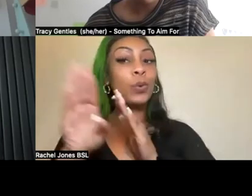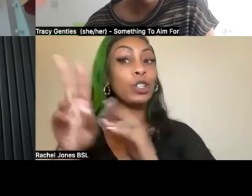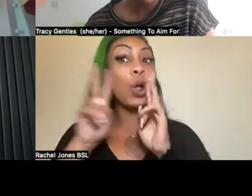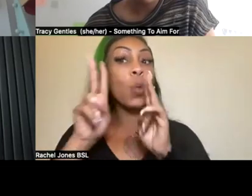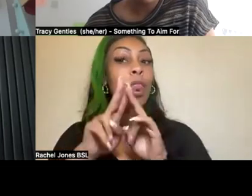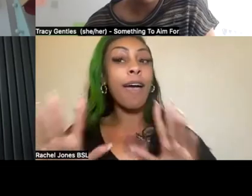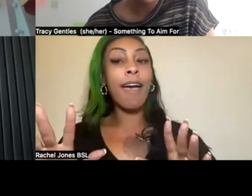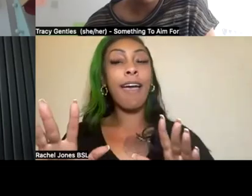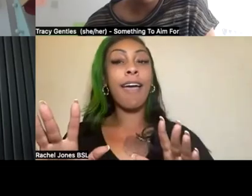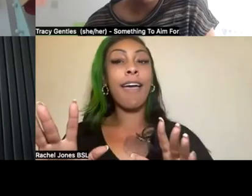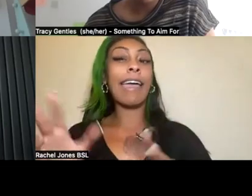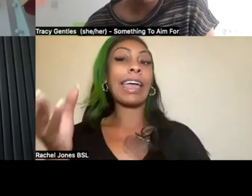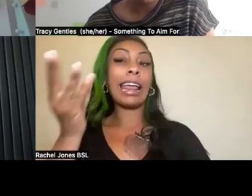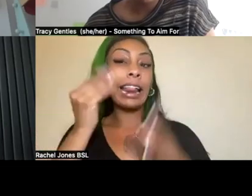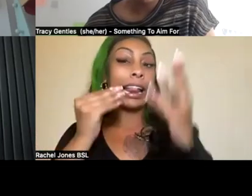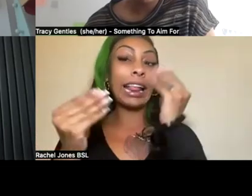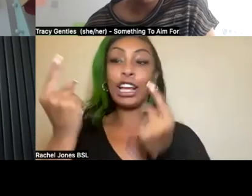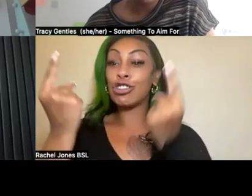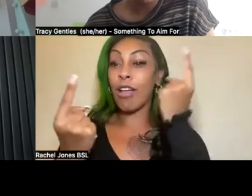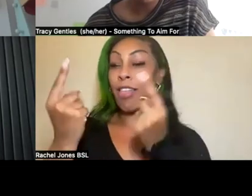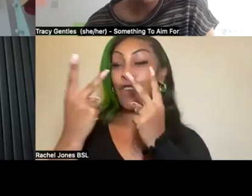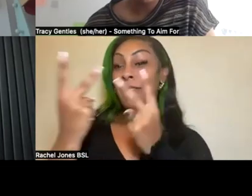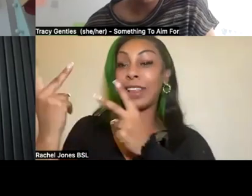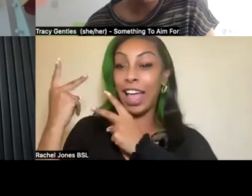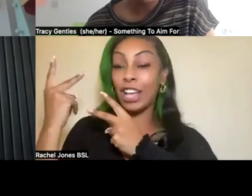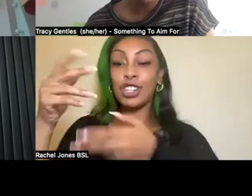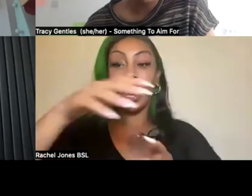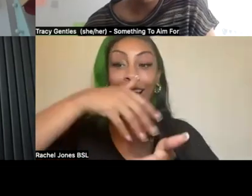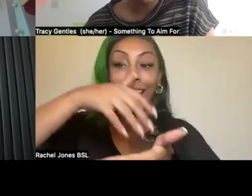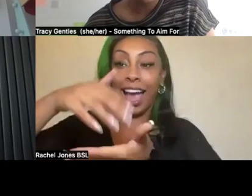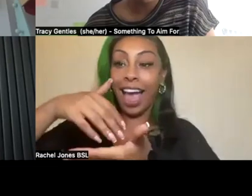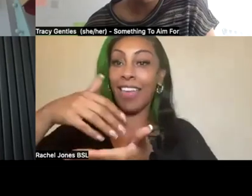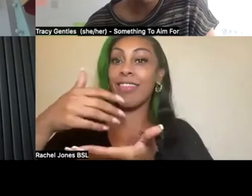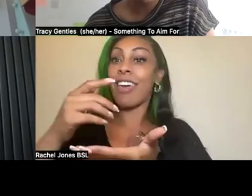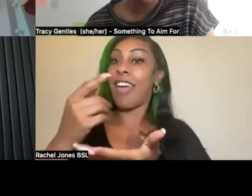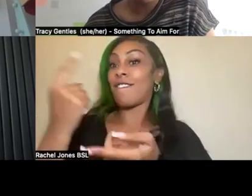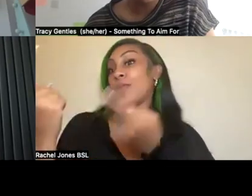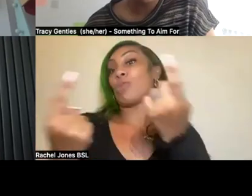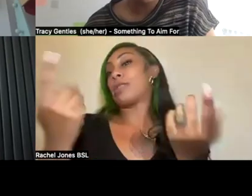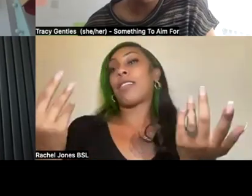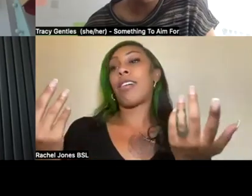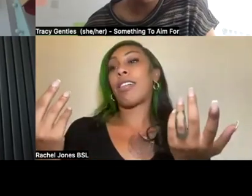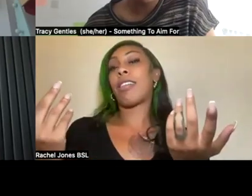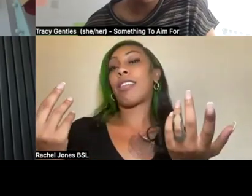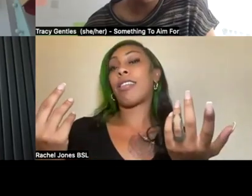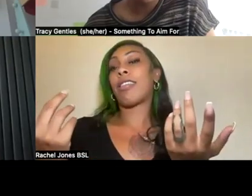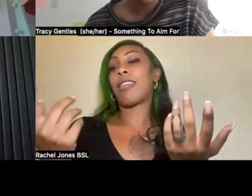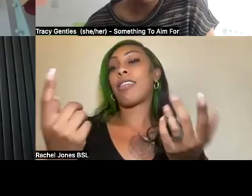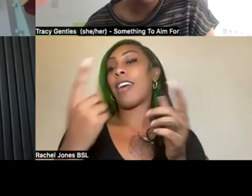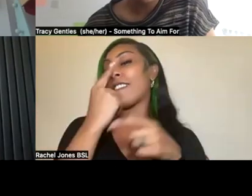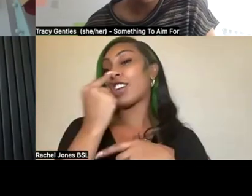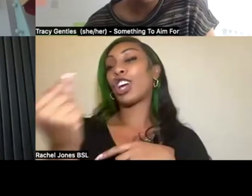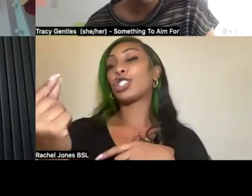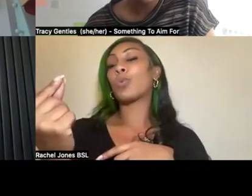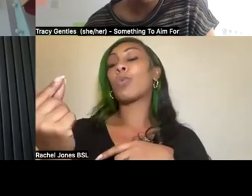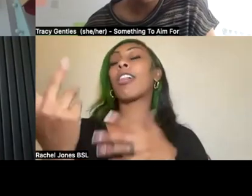hear each other's reflections, gather reflections from you too, as we bring this virtual gathering to a close. Of course,